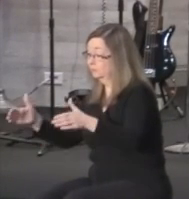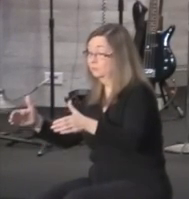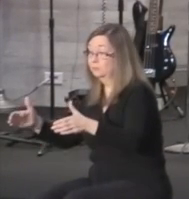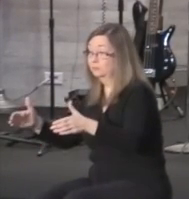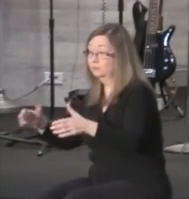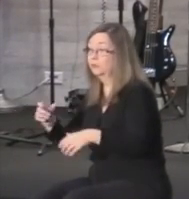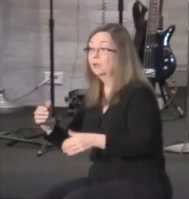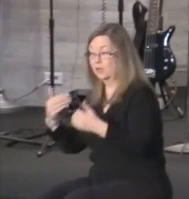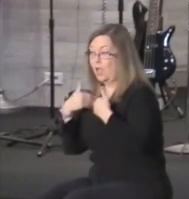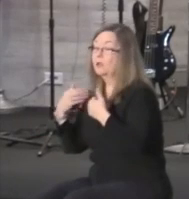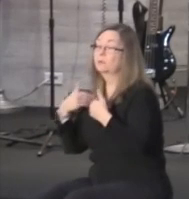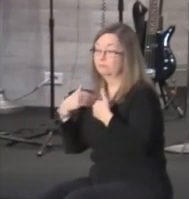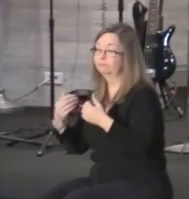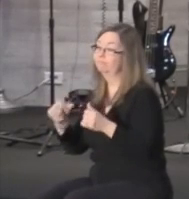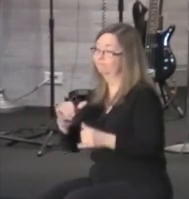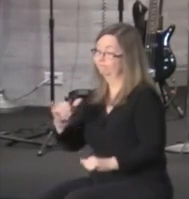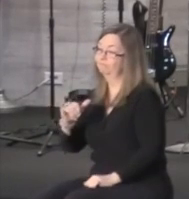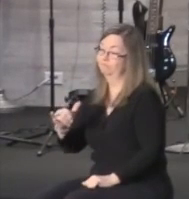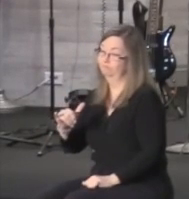you have a responsibility too.